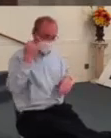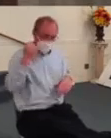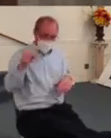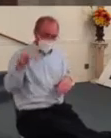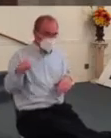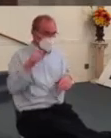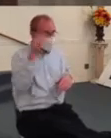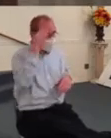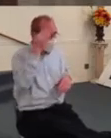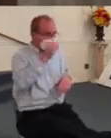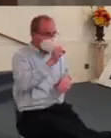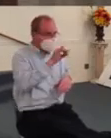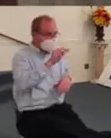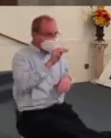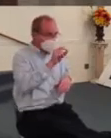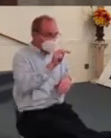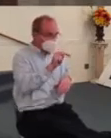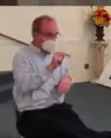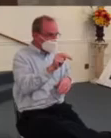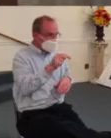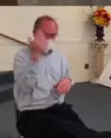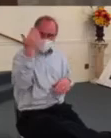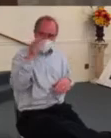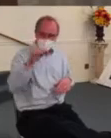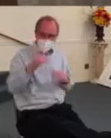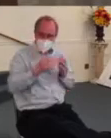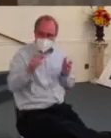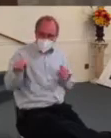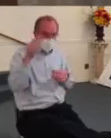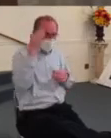having the dinner there. But she comes in.